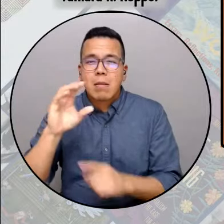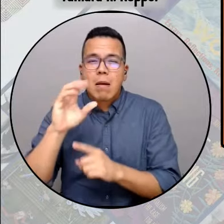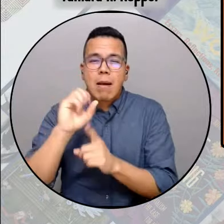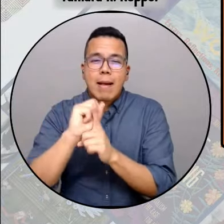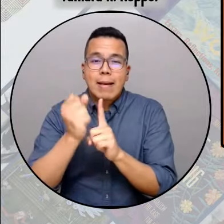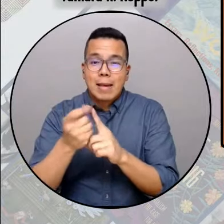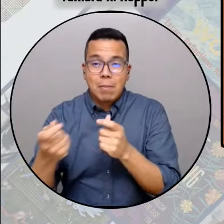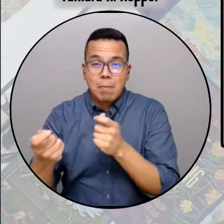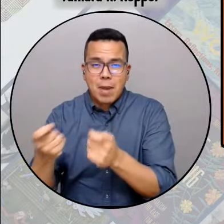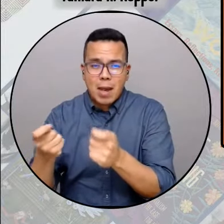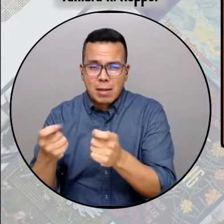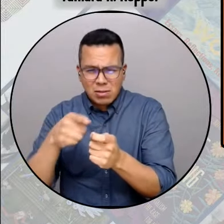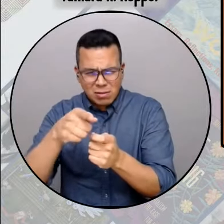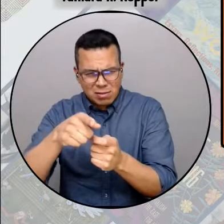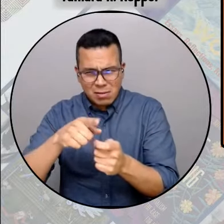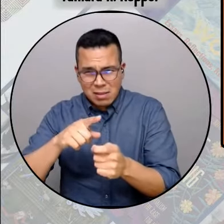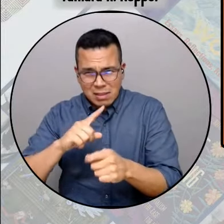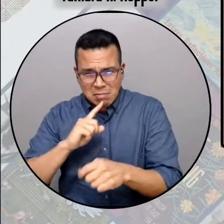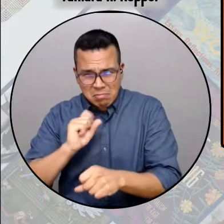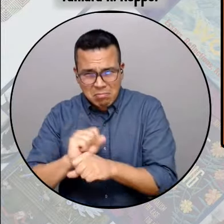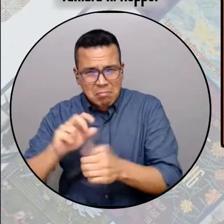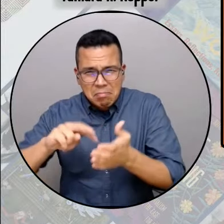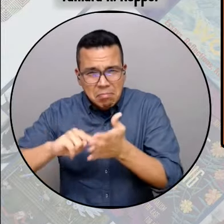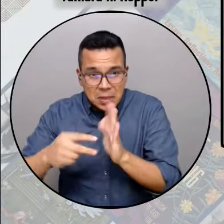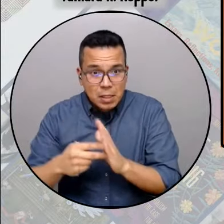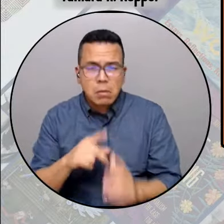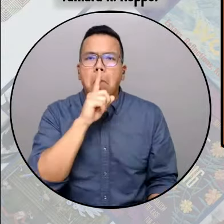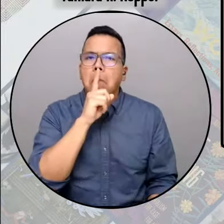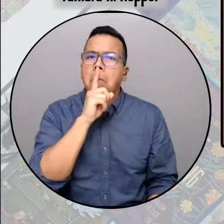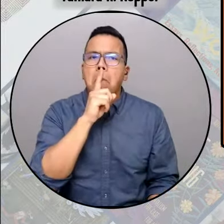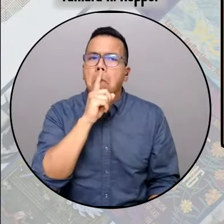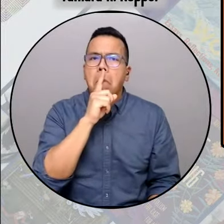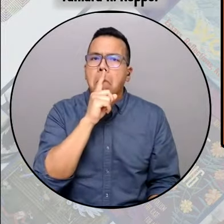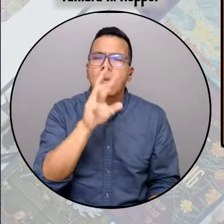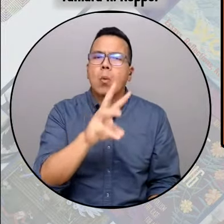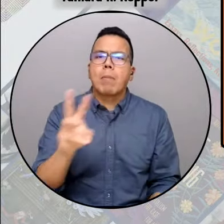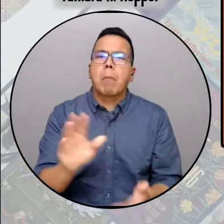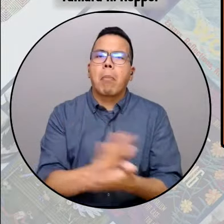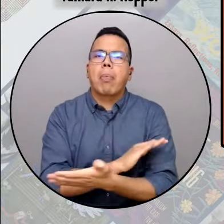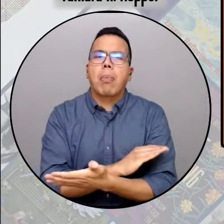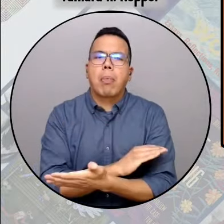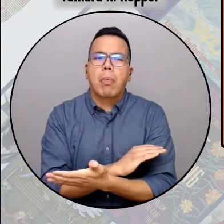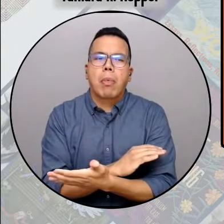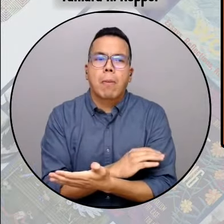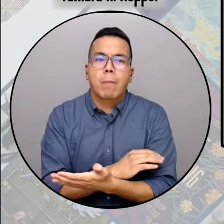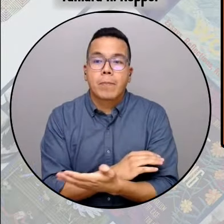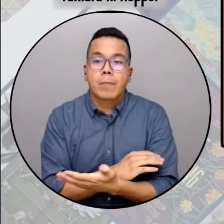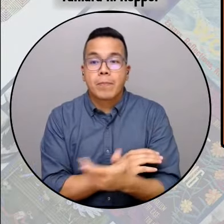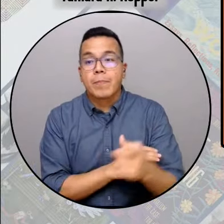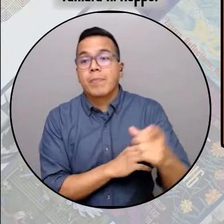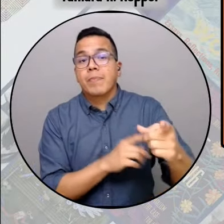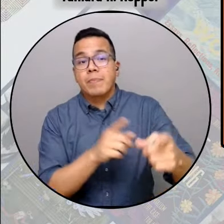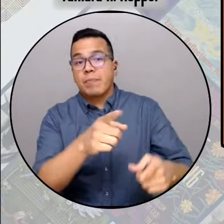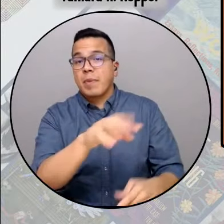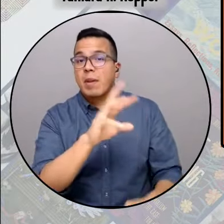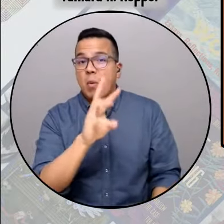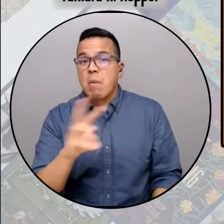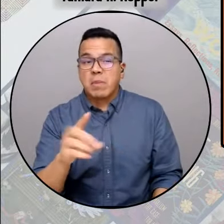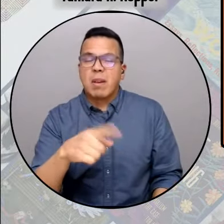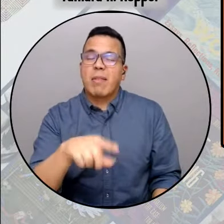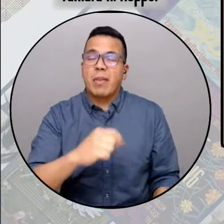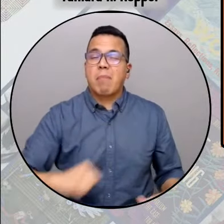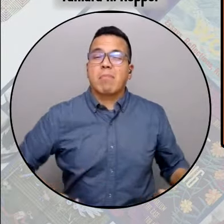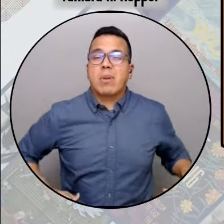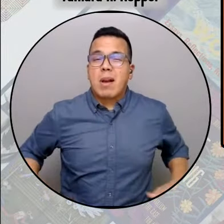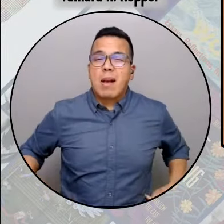break down what does that mean, right? And so this is its website, but they like to kind of brag about all this